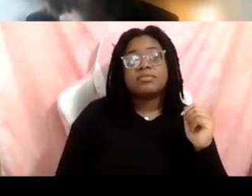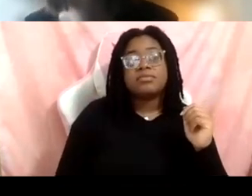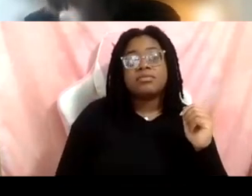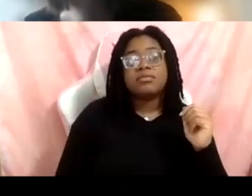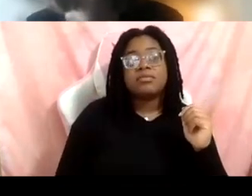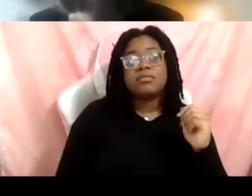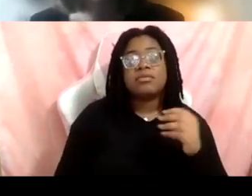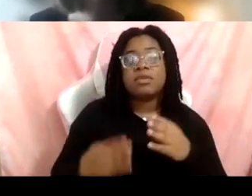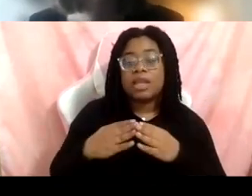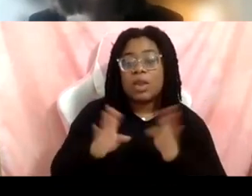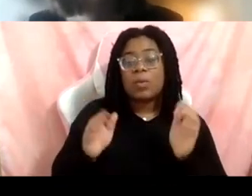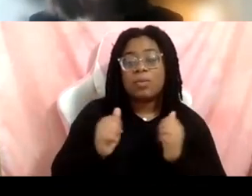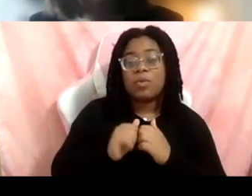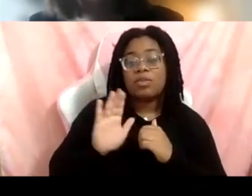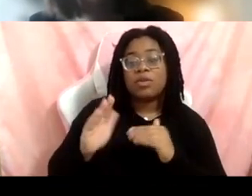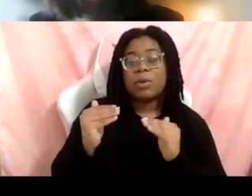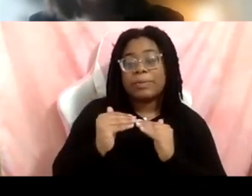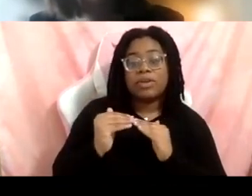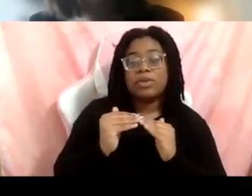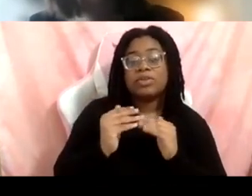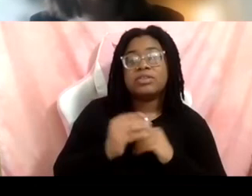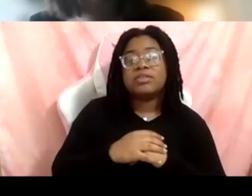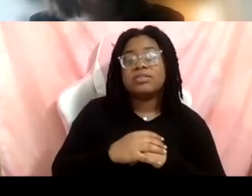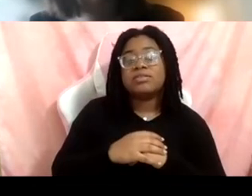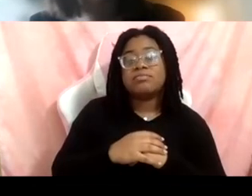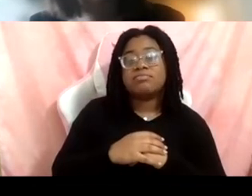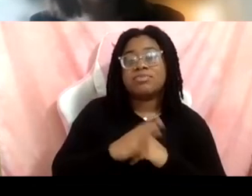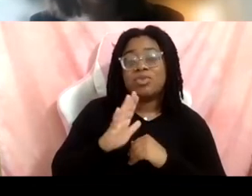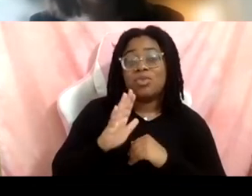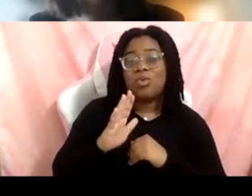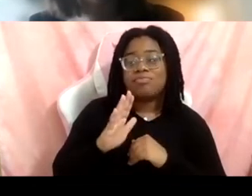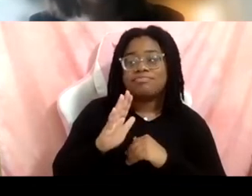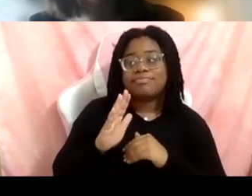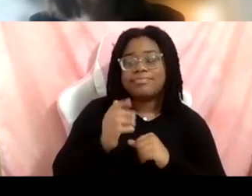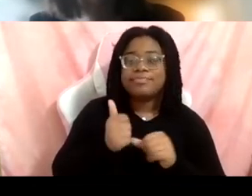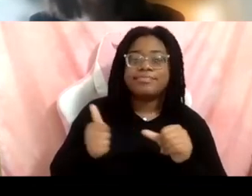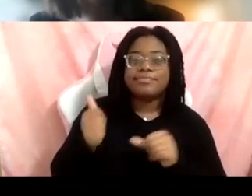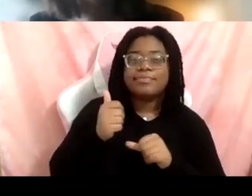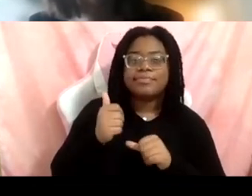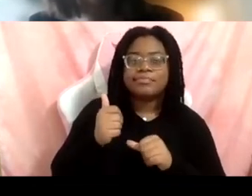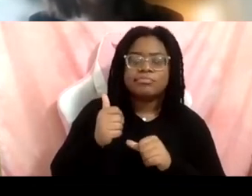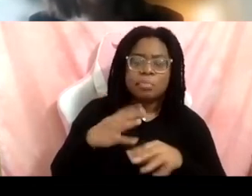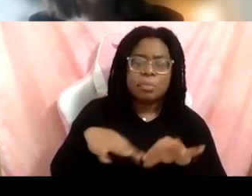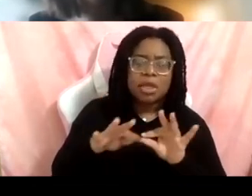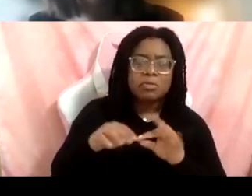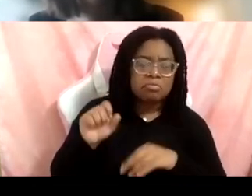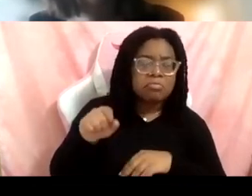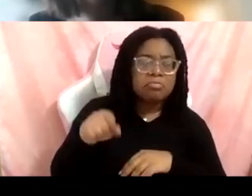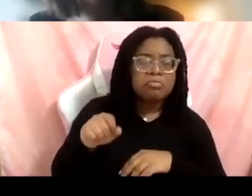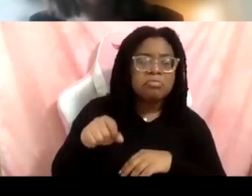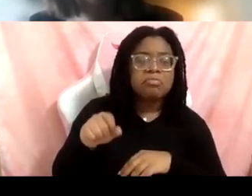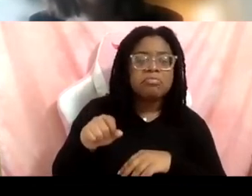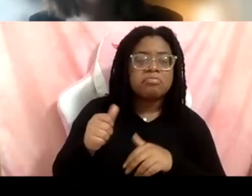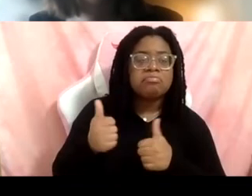Be open with your peers. Like, the authority figures matter, but in all that